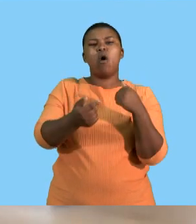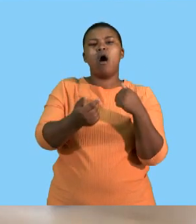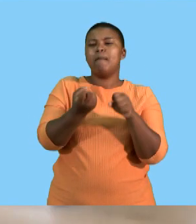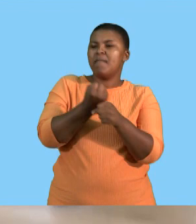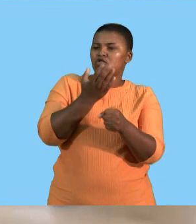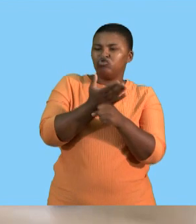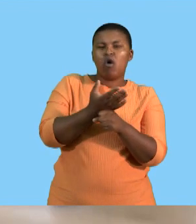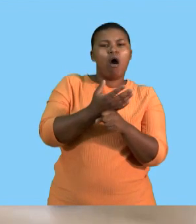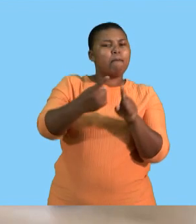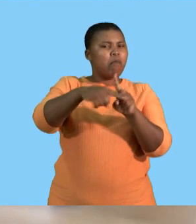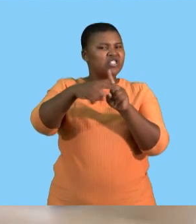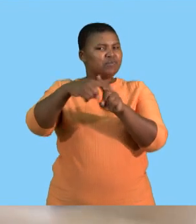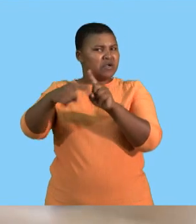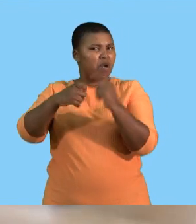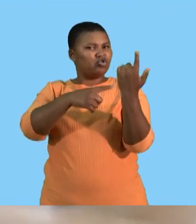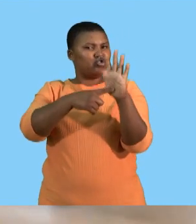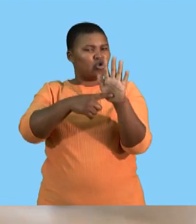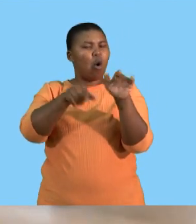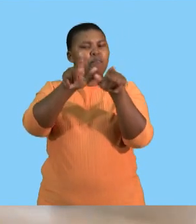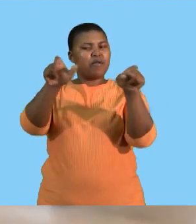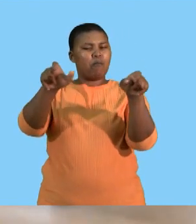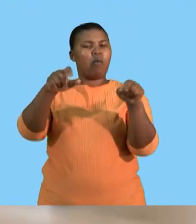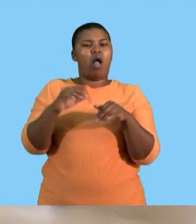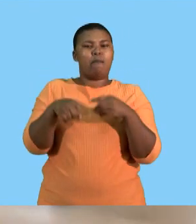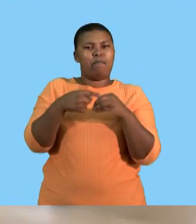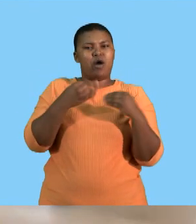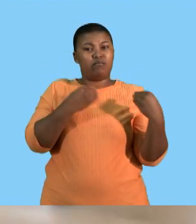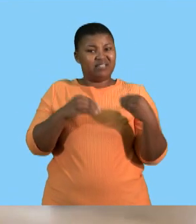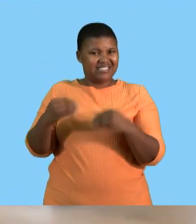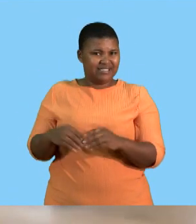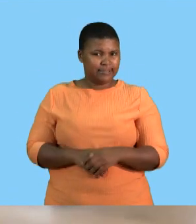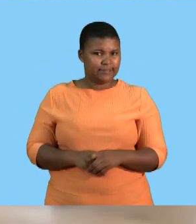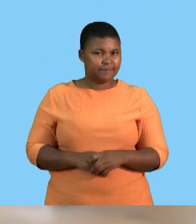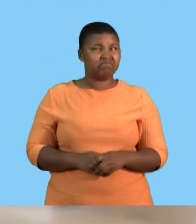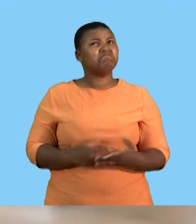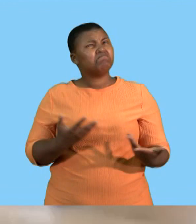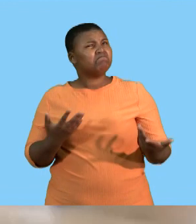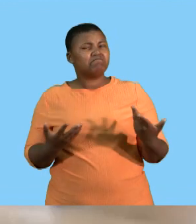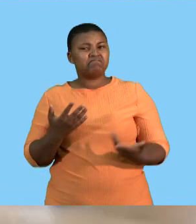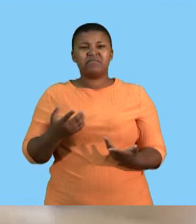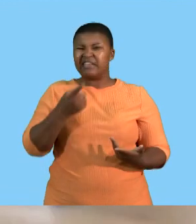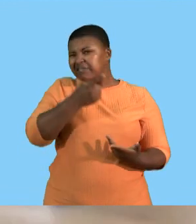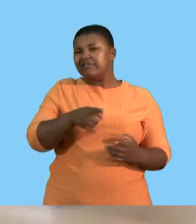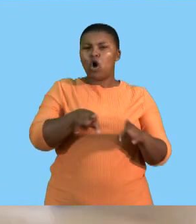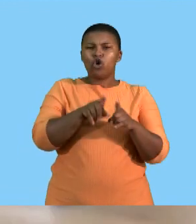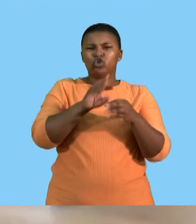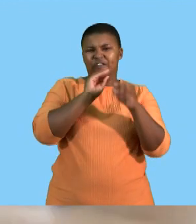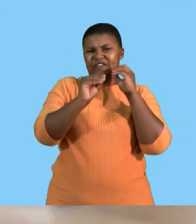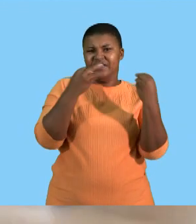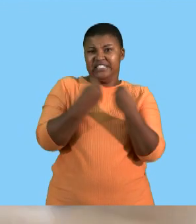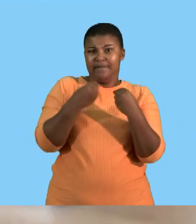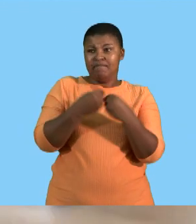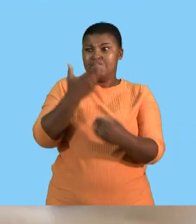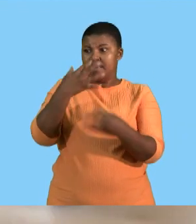promoting a positive image for the business. So I always say they do damage control. If something happens that might damage